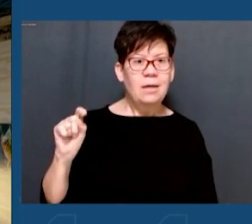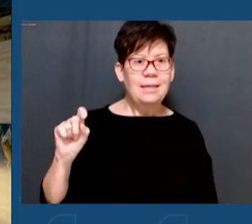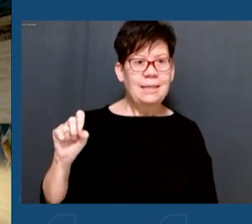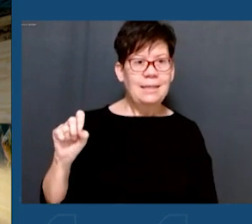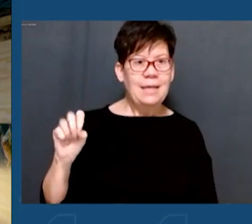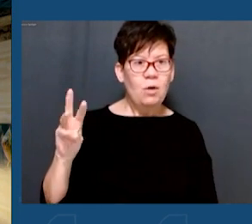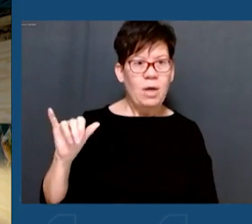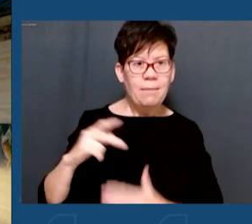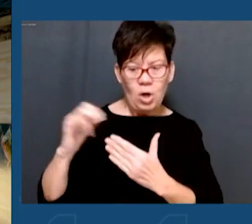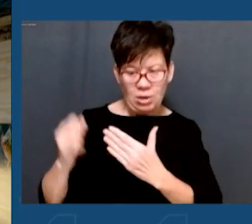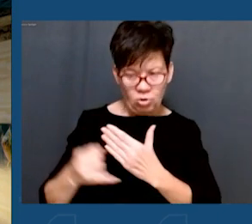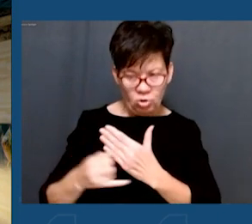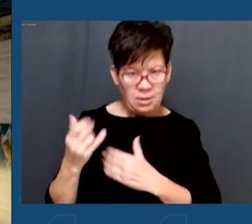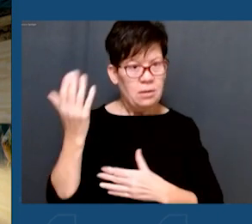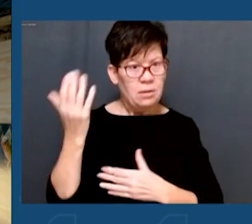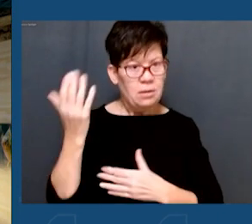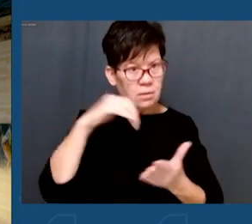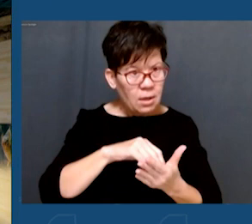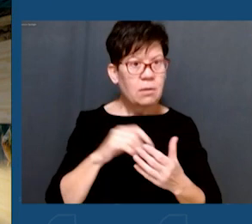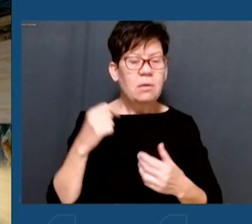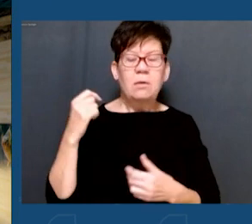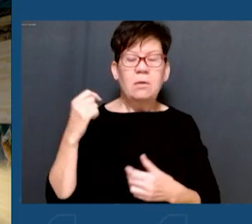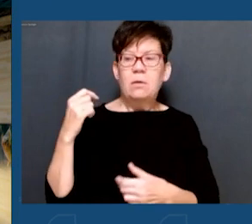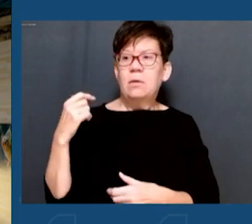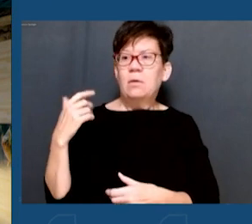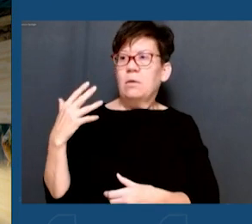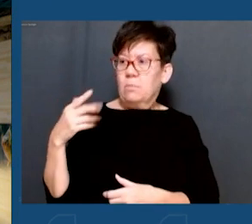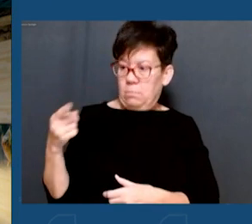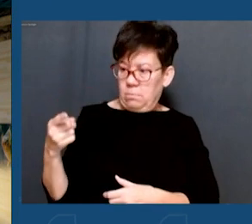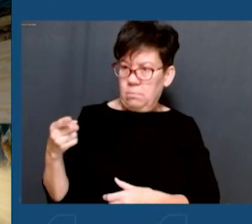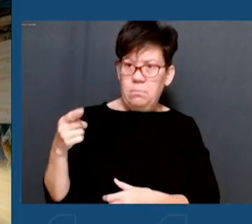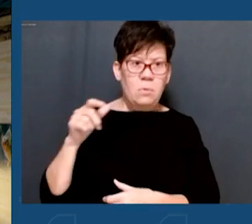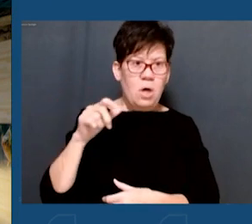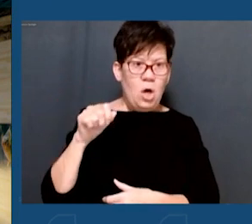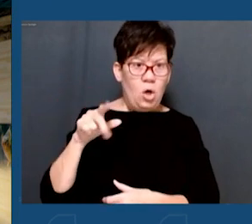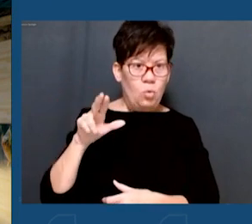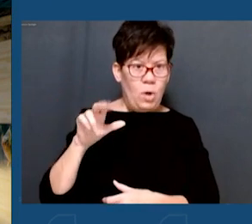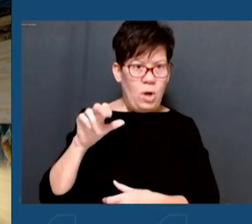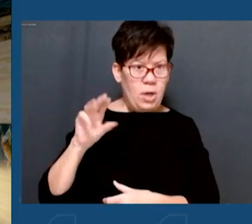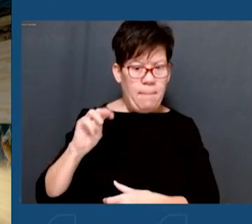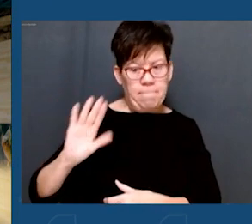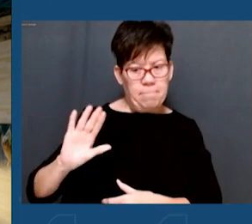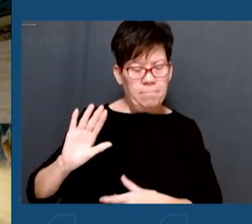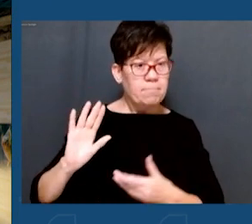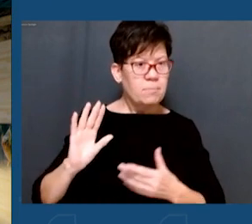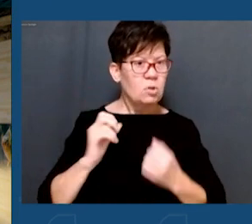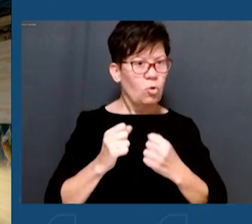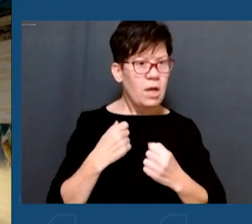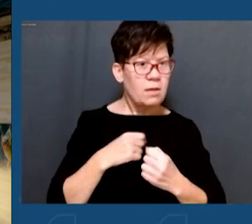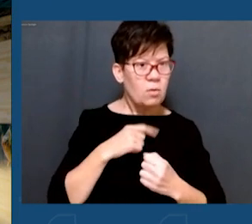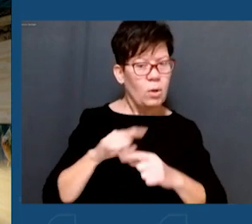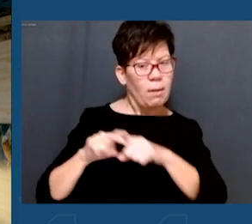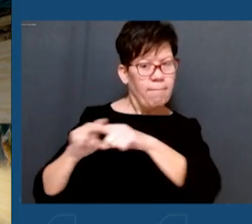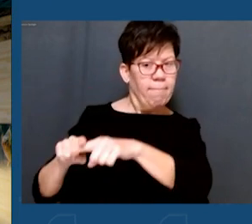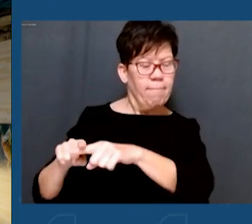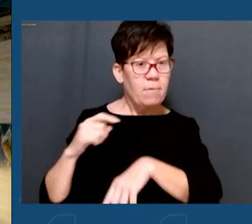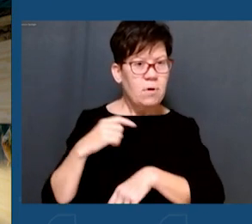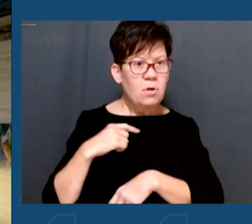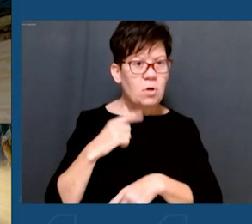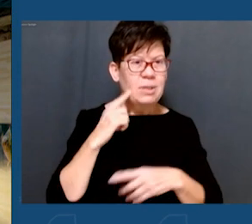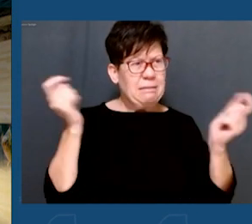an anchor attraction, and we know what we need to do. We need to continue driving people from the falls to the downtown and surrounding